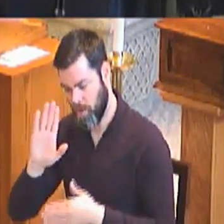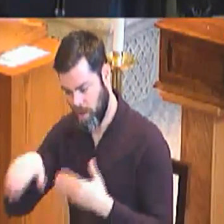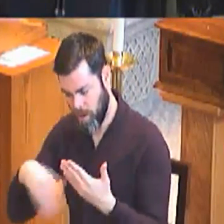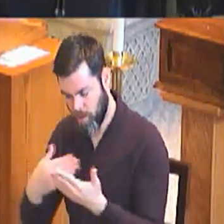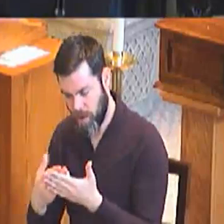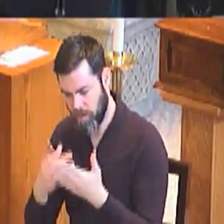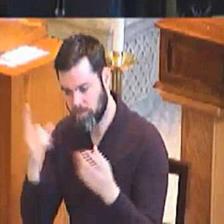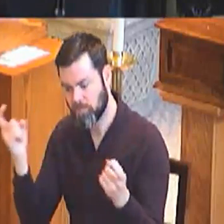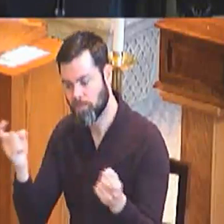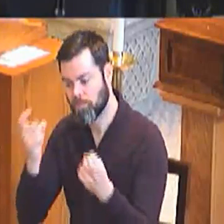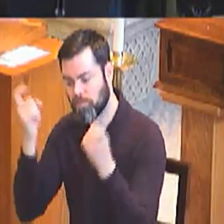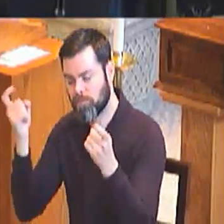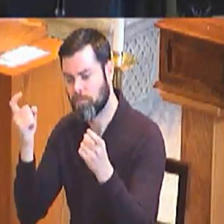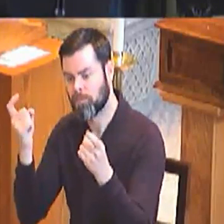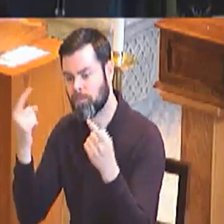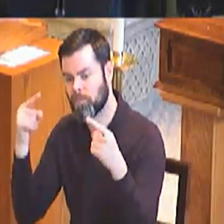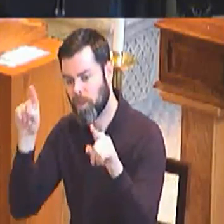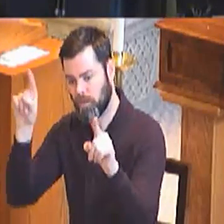and victorious is he,